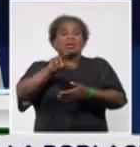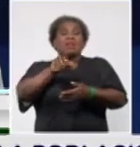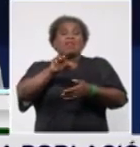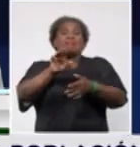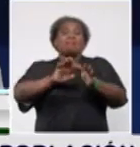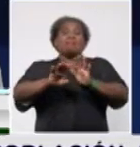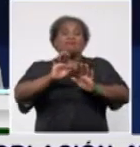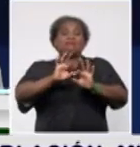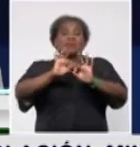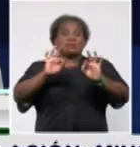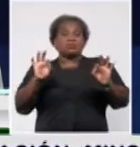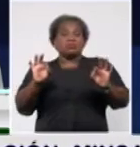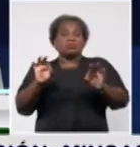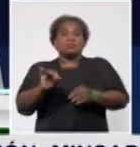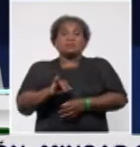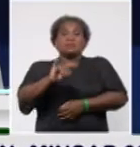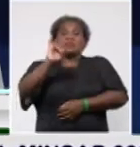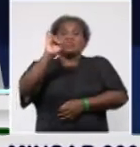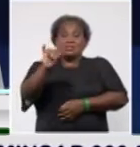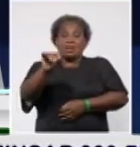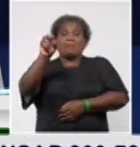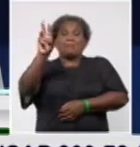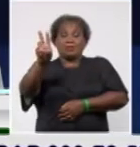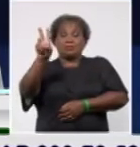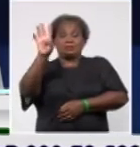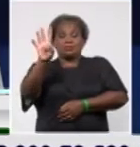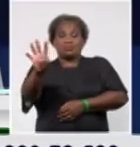624 in the Civil Defense Labs,